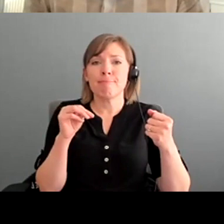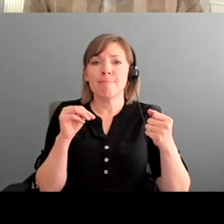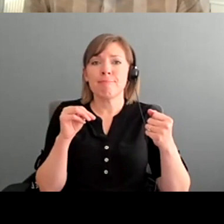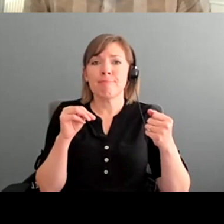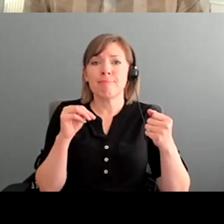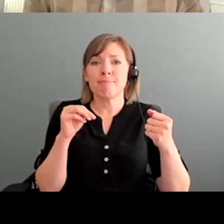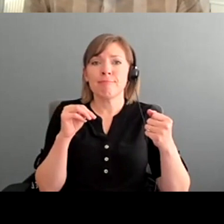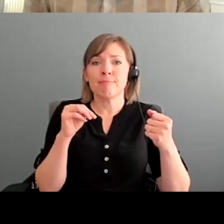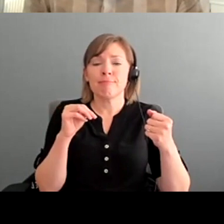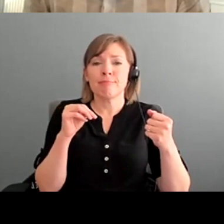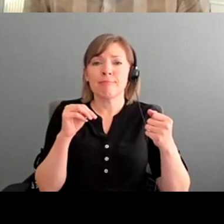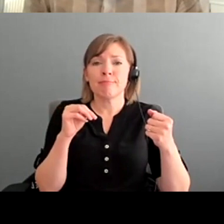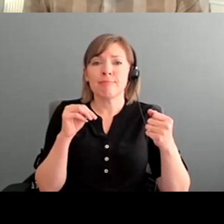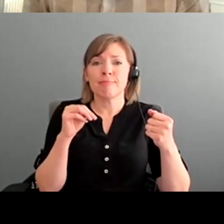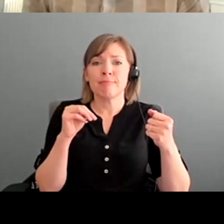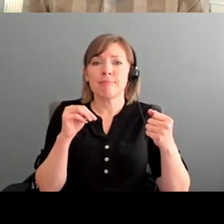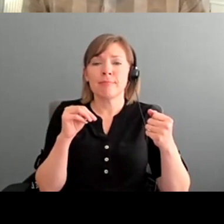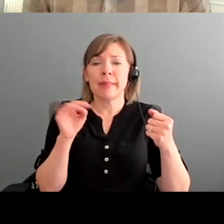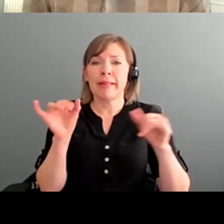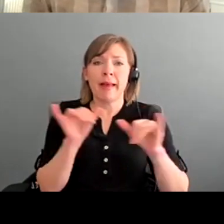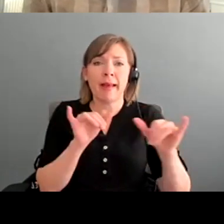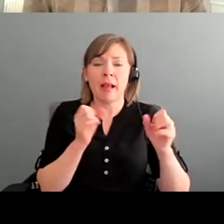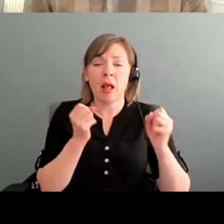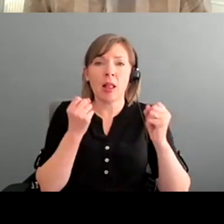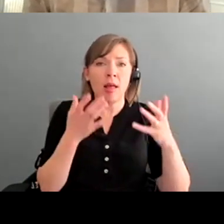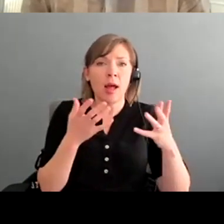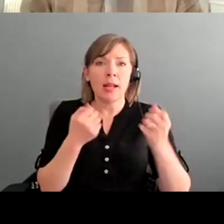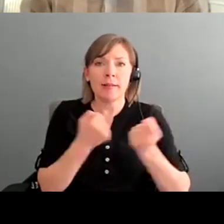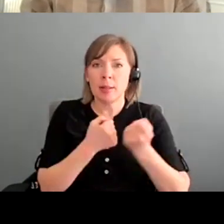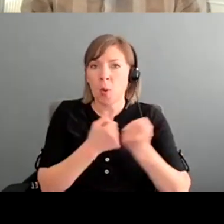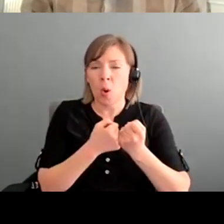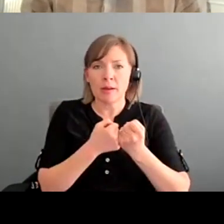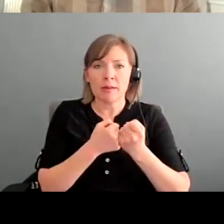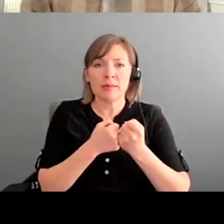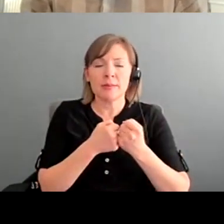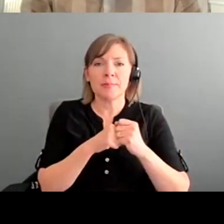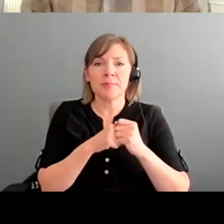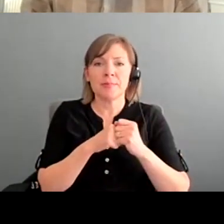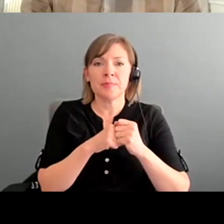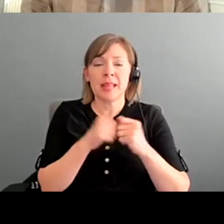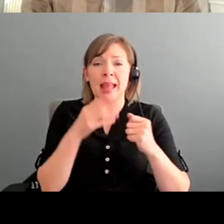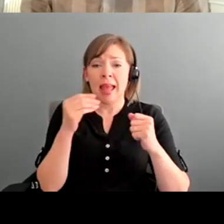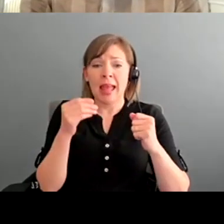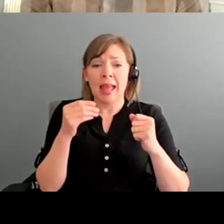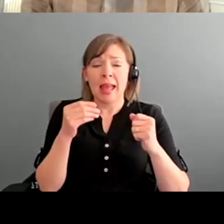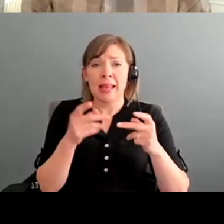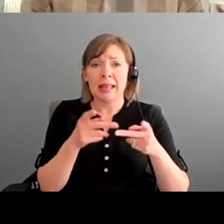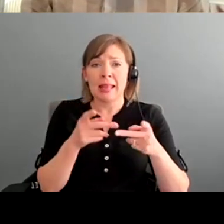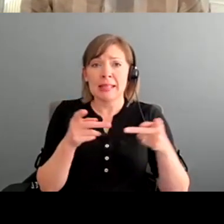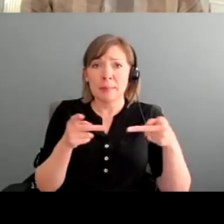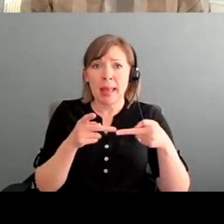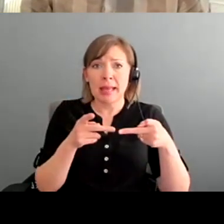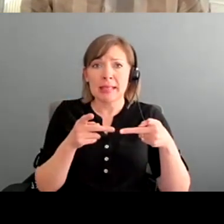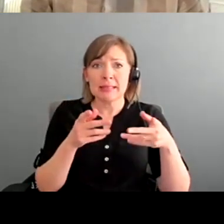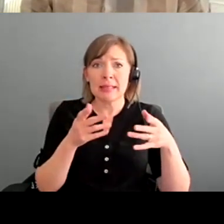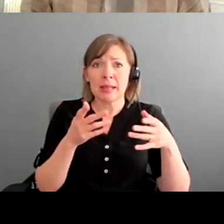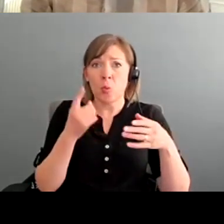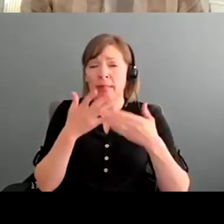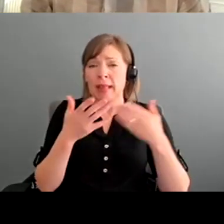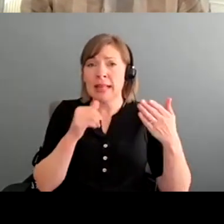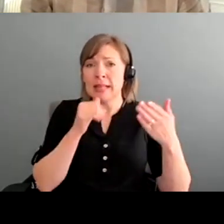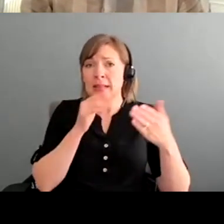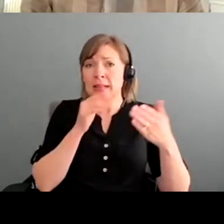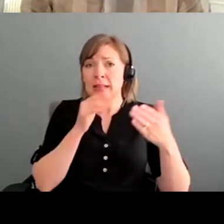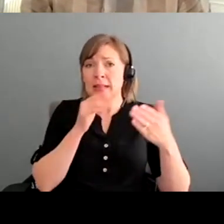and like a lot of support. And the space, one thing I didn't talk about at